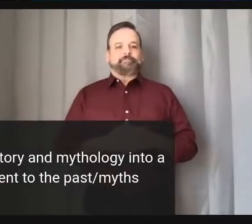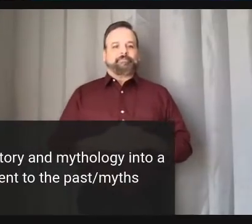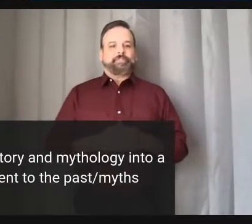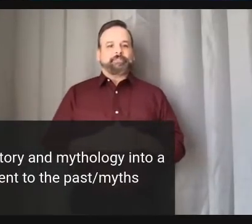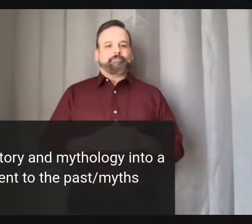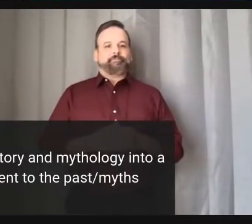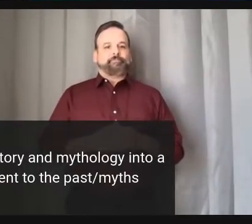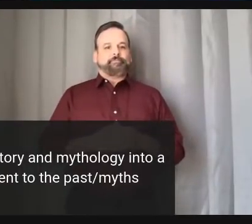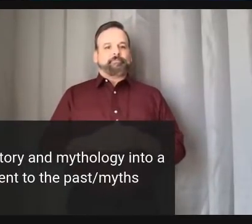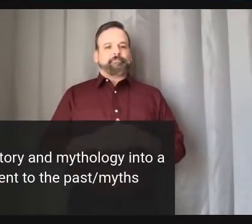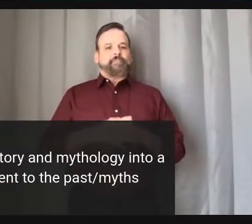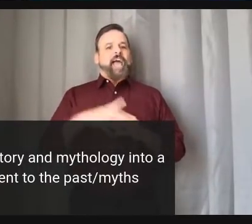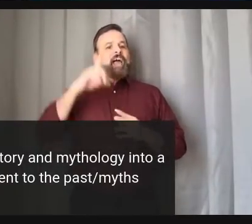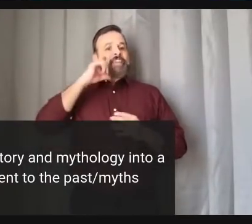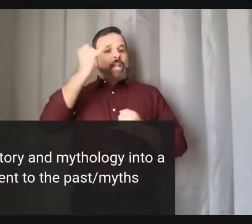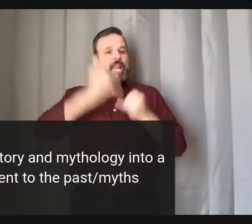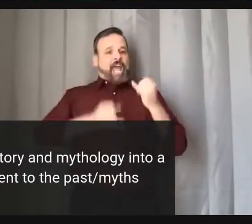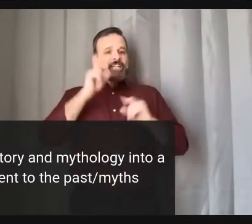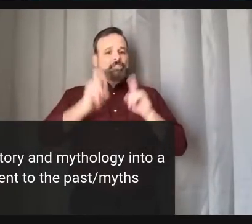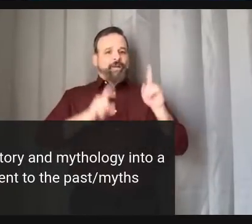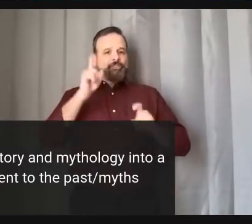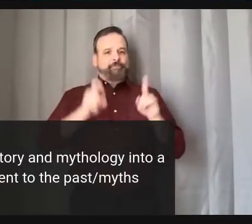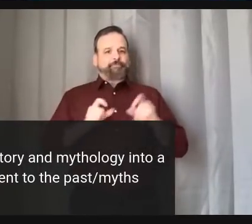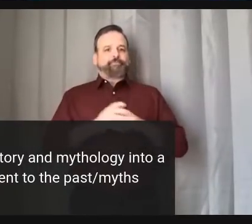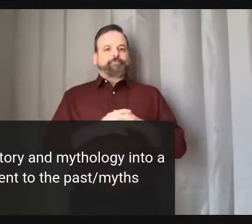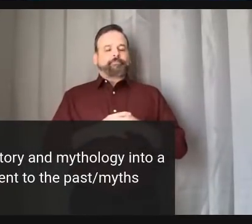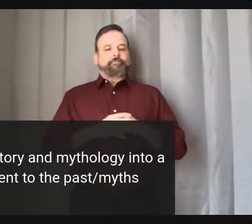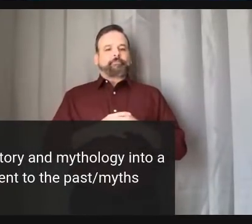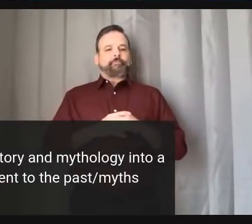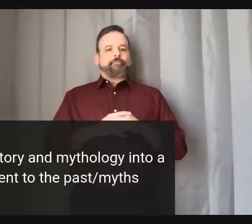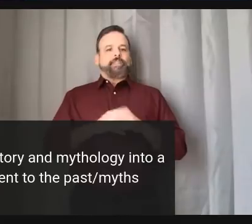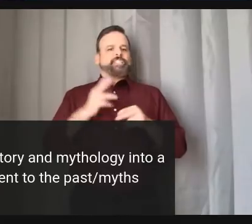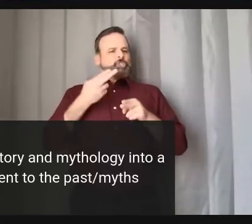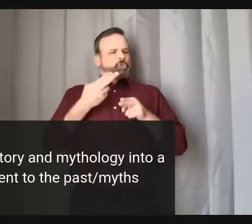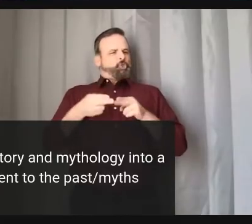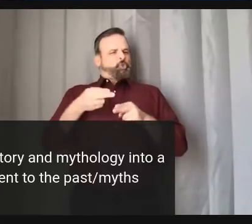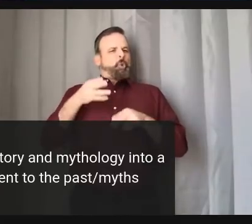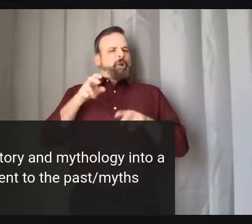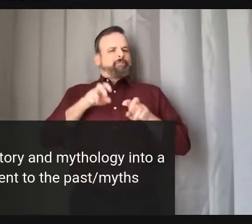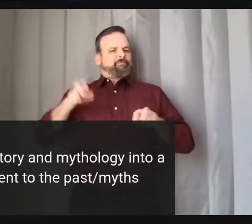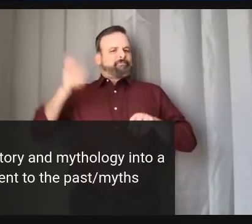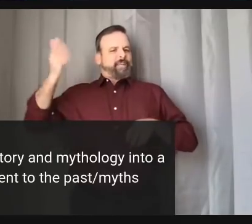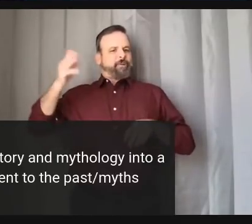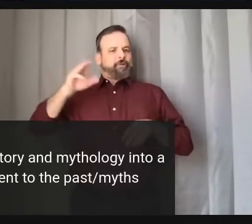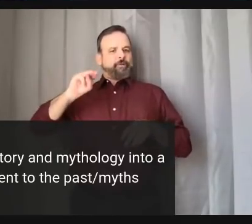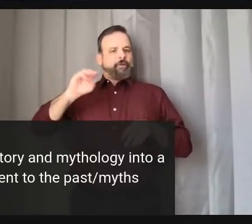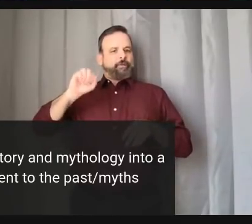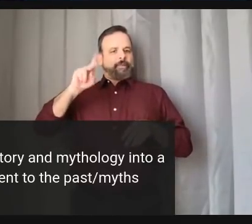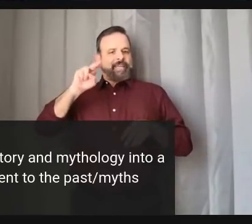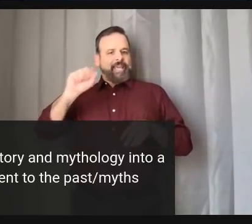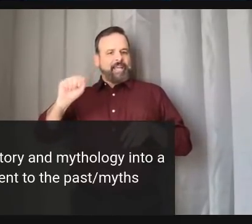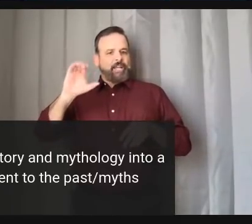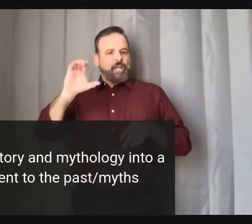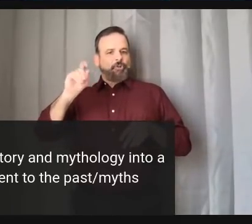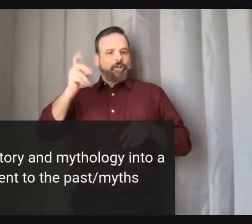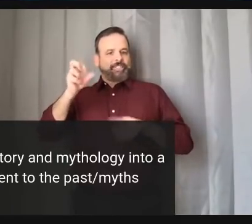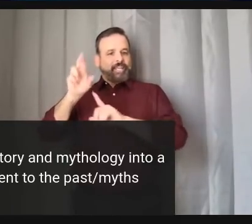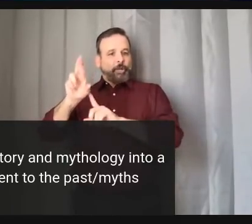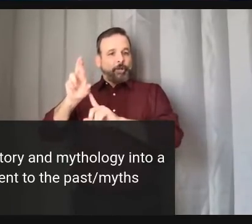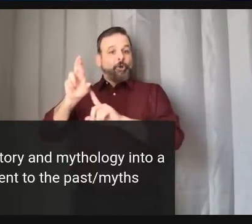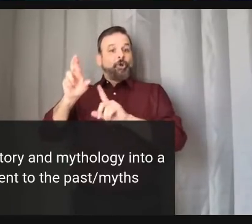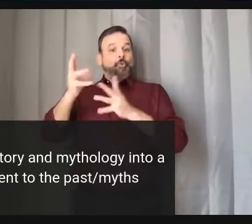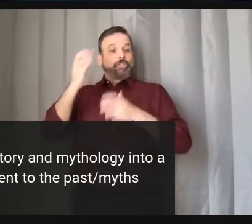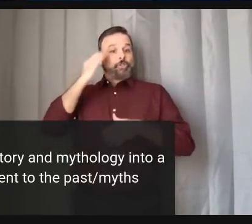All right, I think this is our last question. It's a short panel. So McKenna Crossier wants to know, what is the